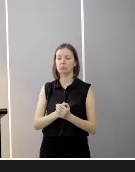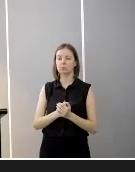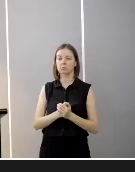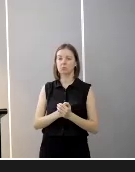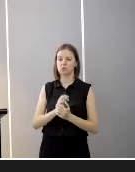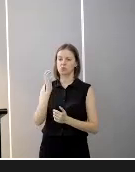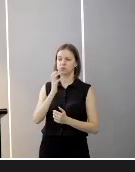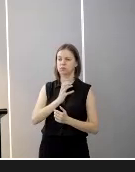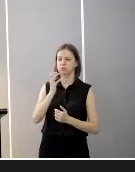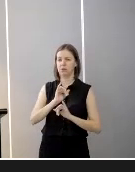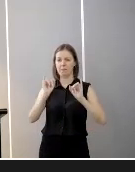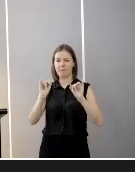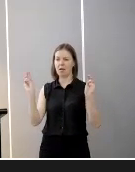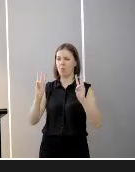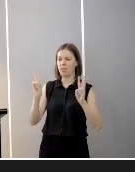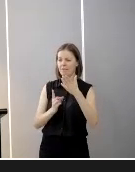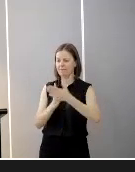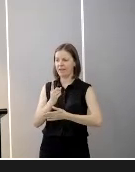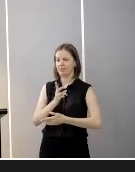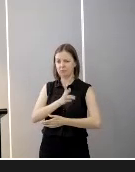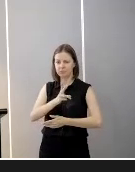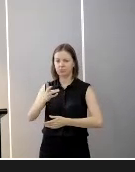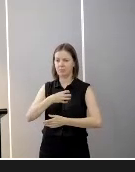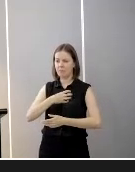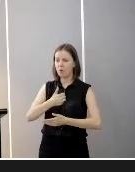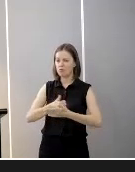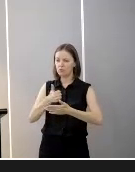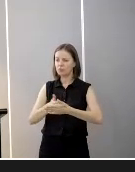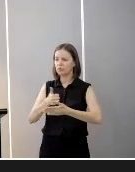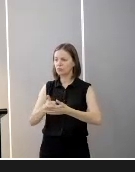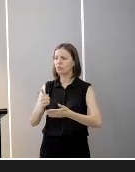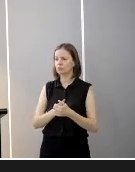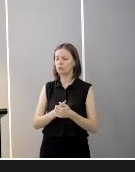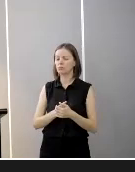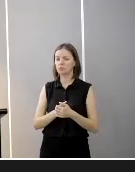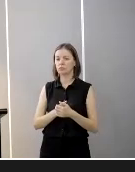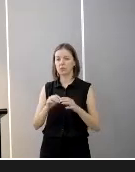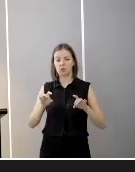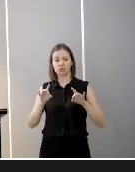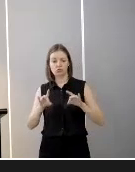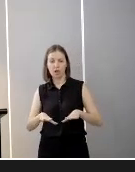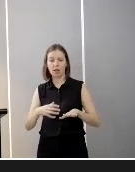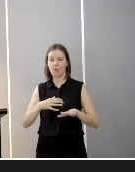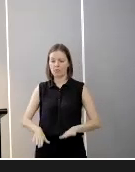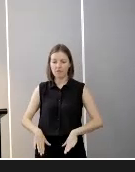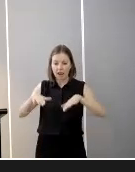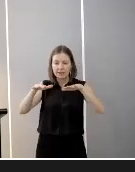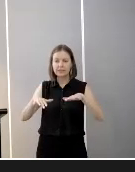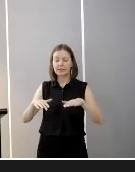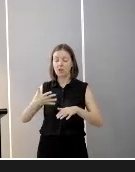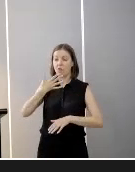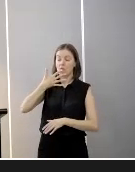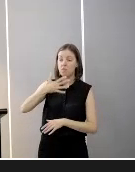common. In Sydney, we're pretty lucky, but in other places in Australia and the world, there's increased flooding, heat